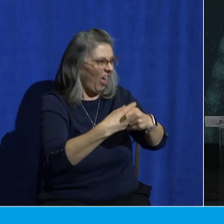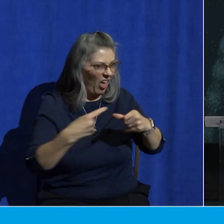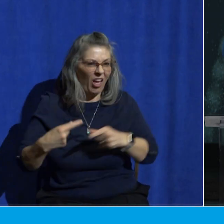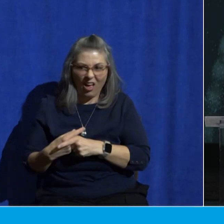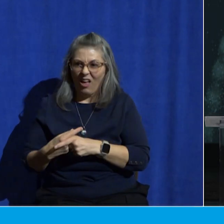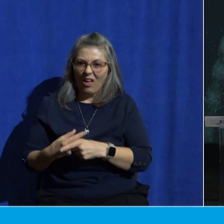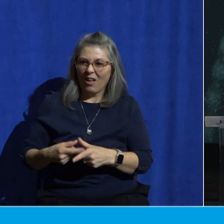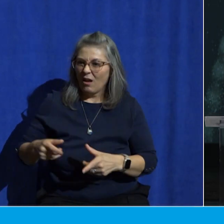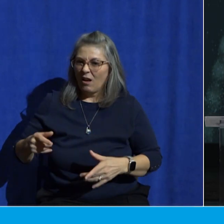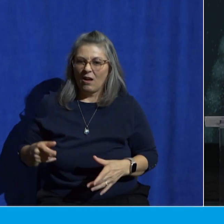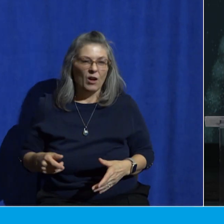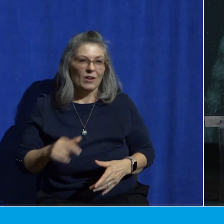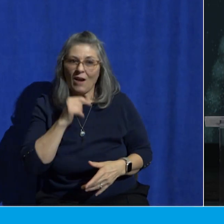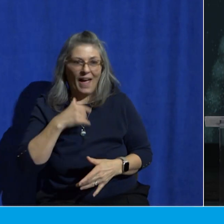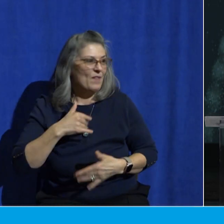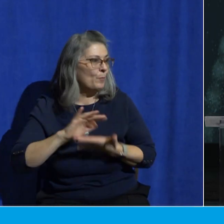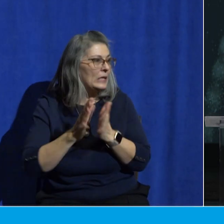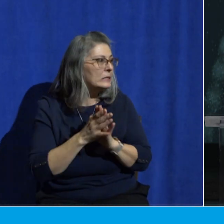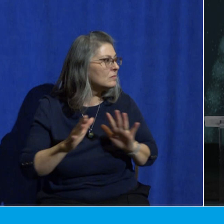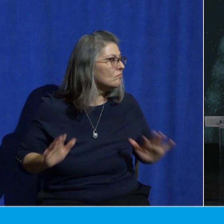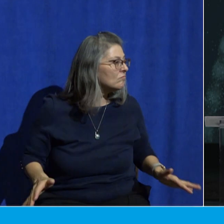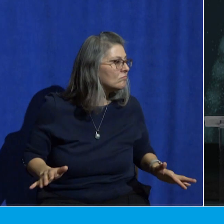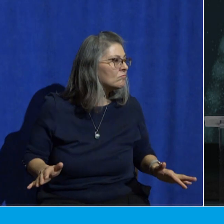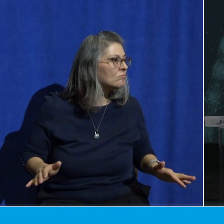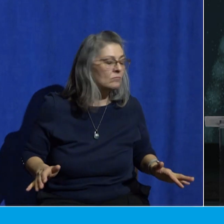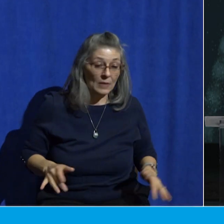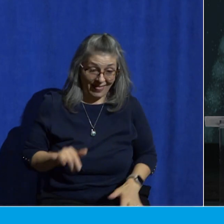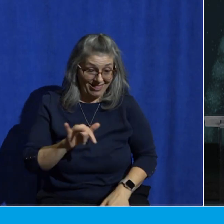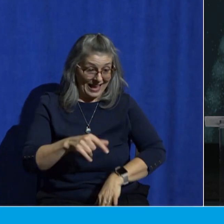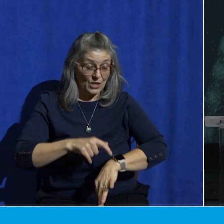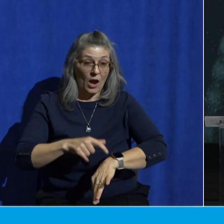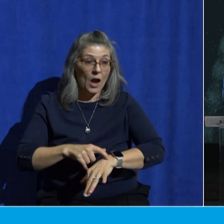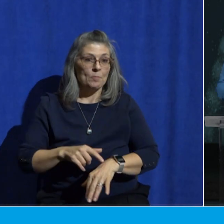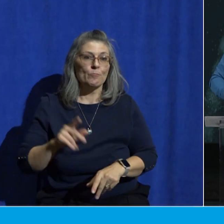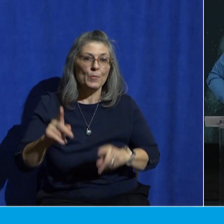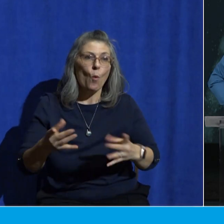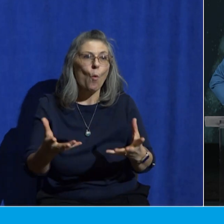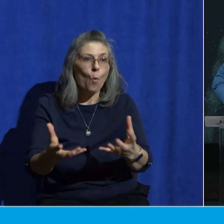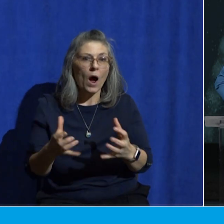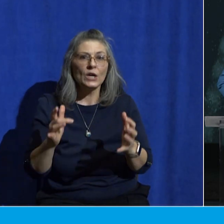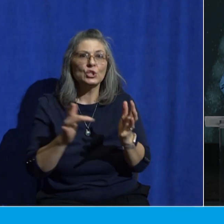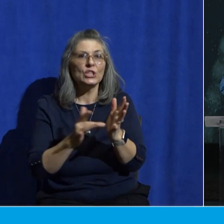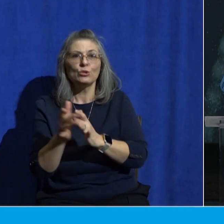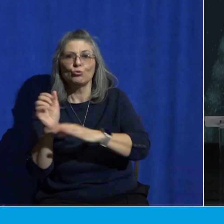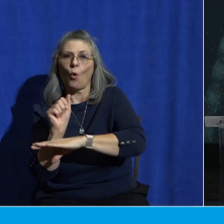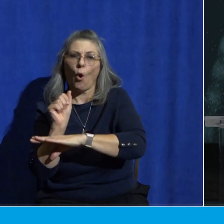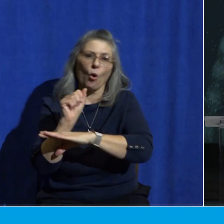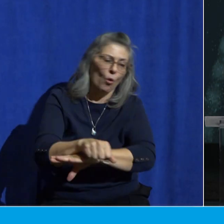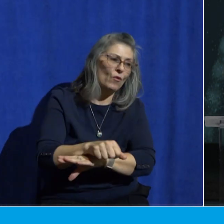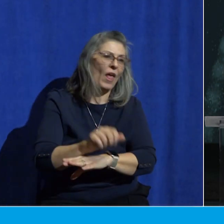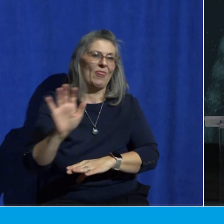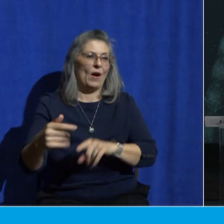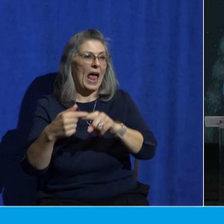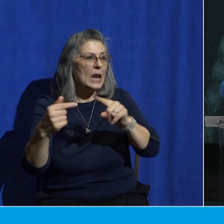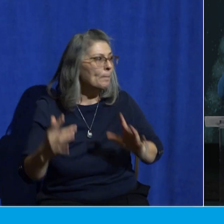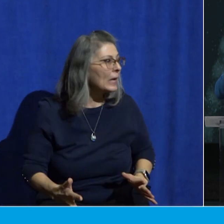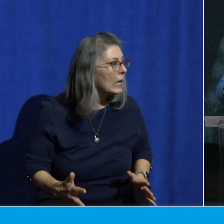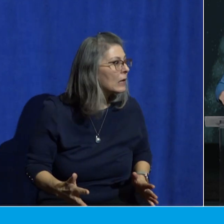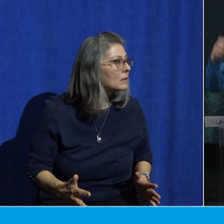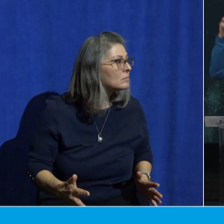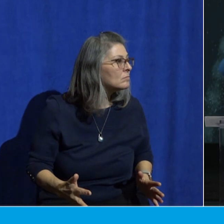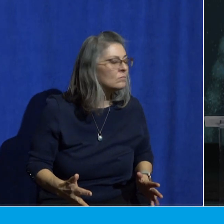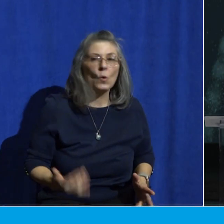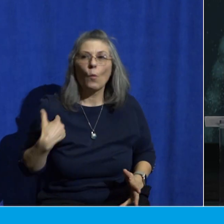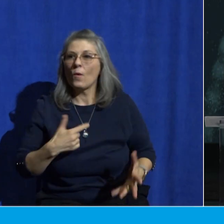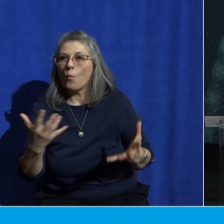his power and overthrow Israel's oppressors. Just like we want rulers who will wield